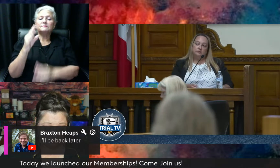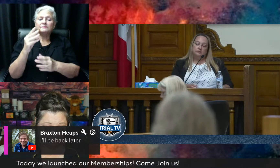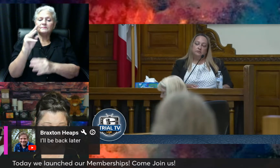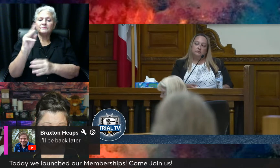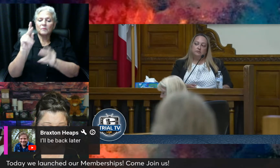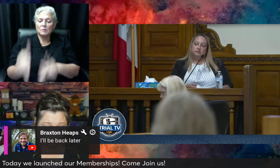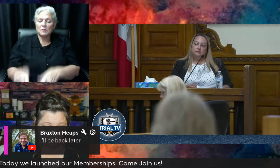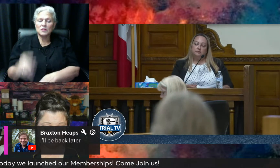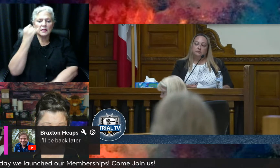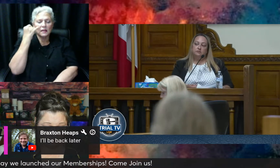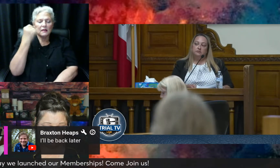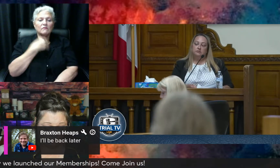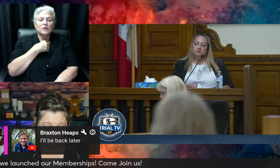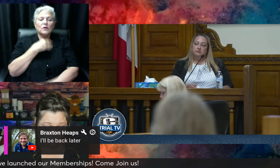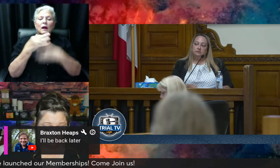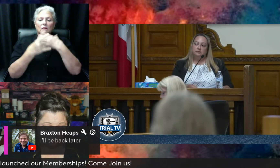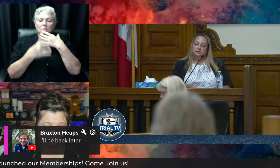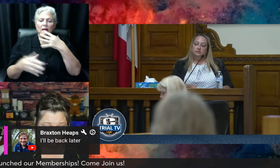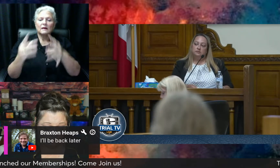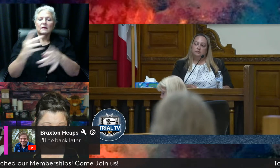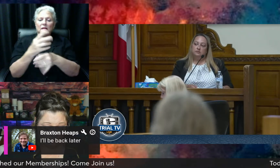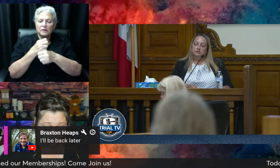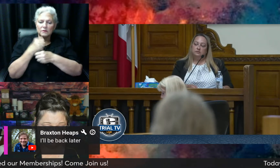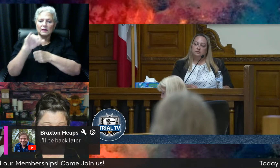blood on there and you take that sample,